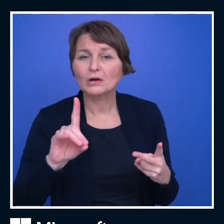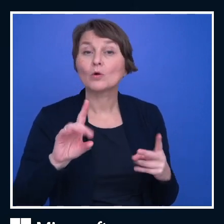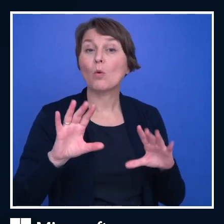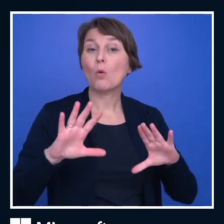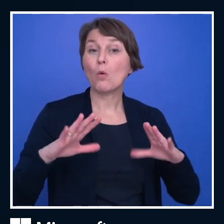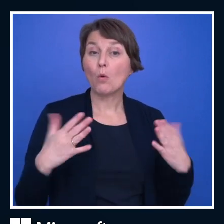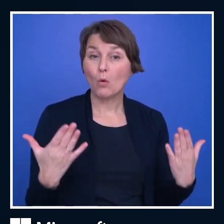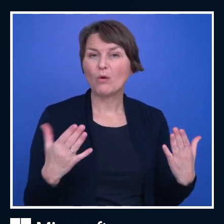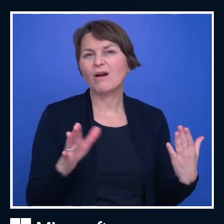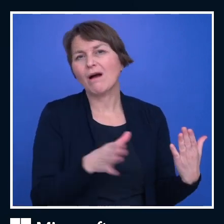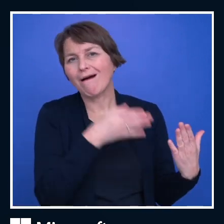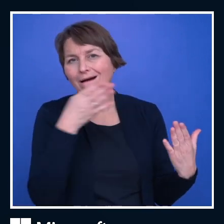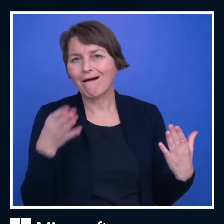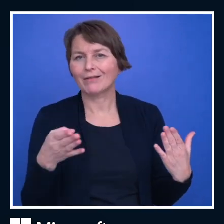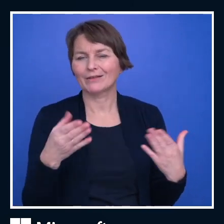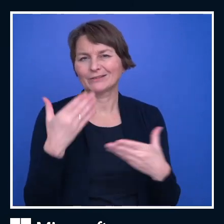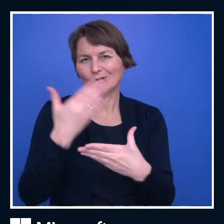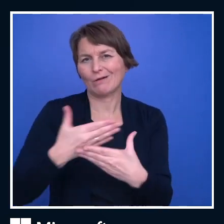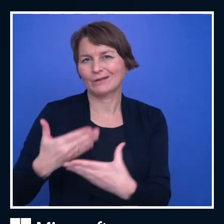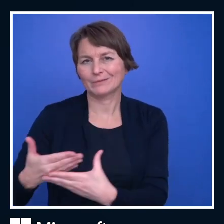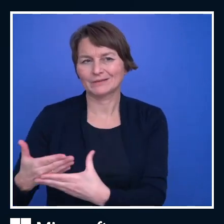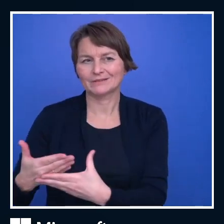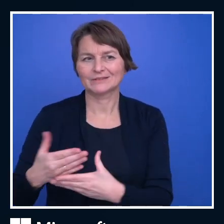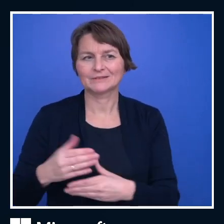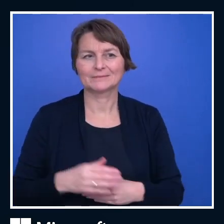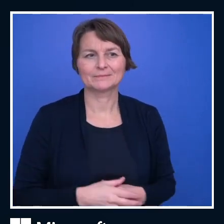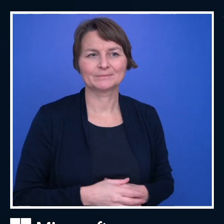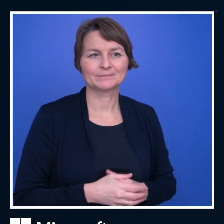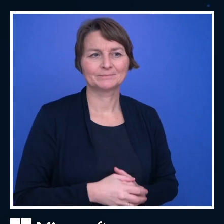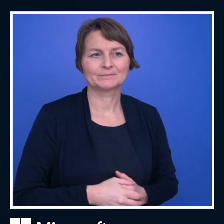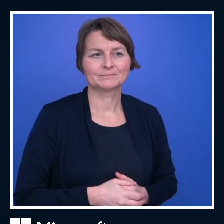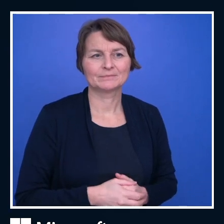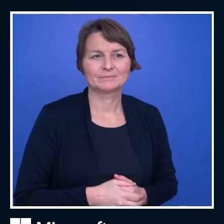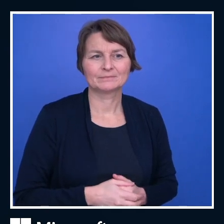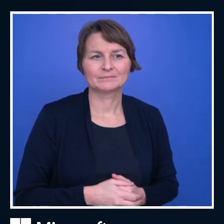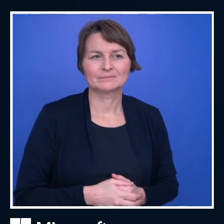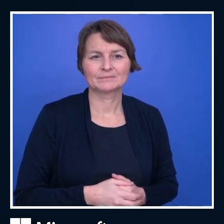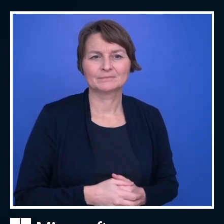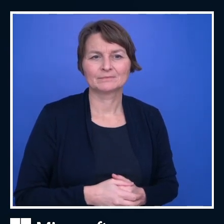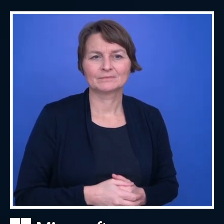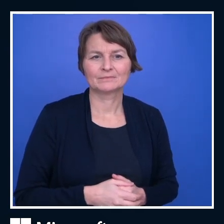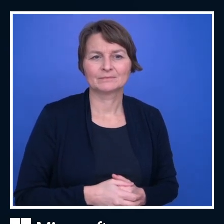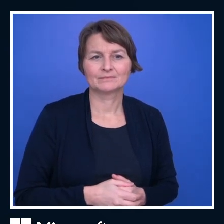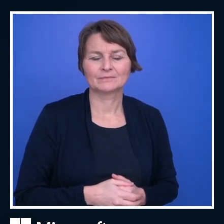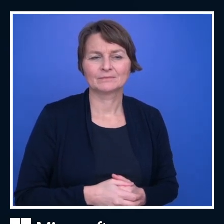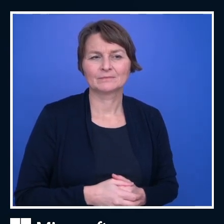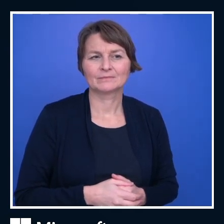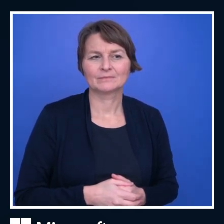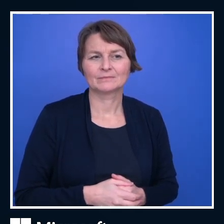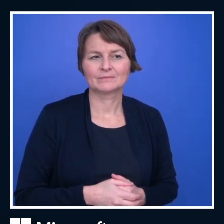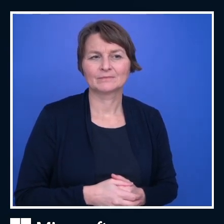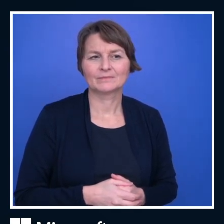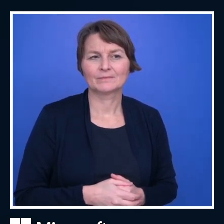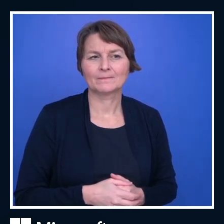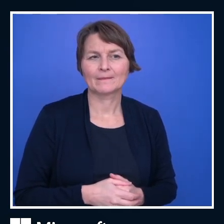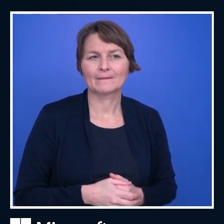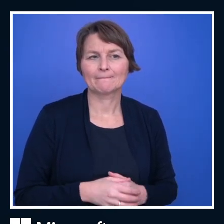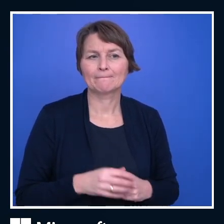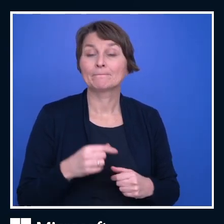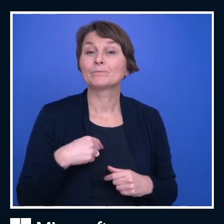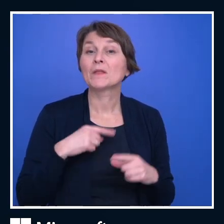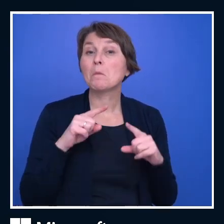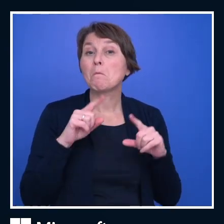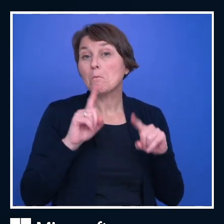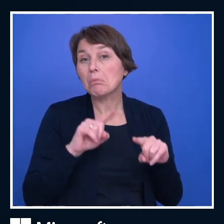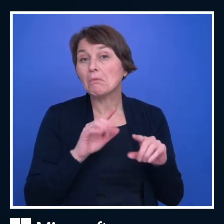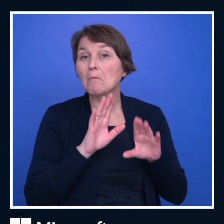documents. So based on what your CSV files. So based on the files that you've saved in it, well, here you can make a choice of